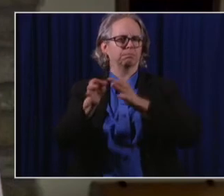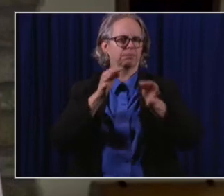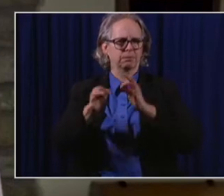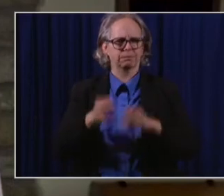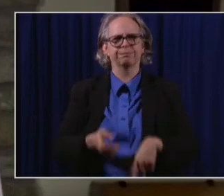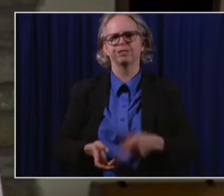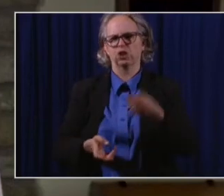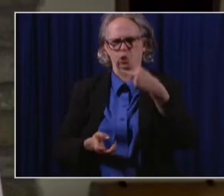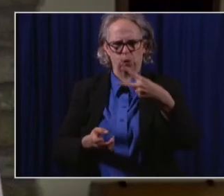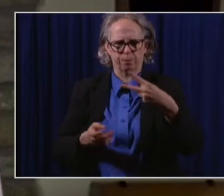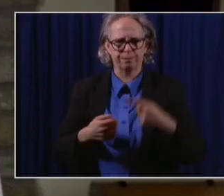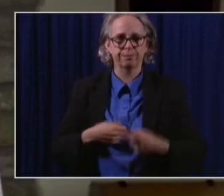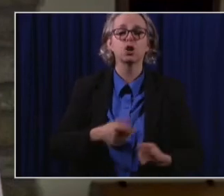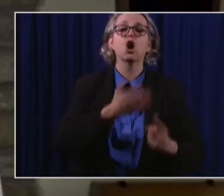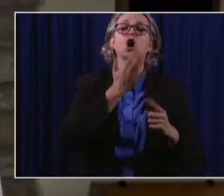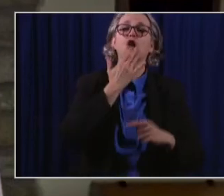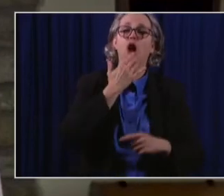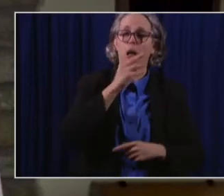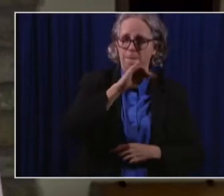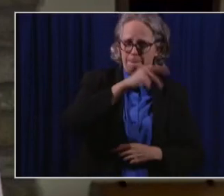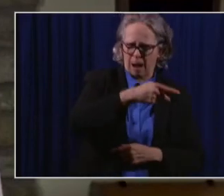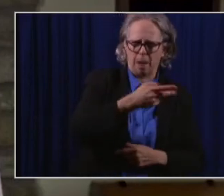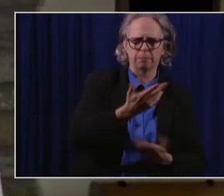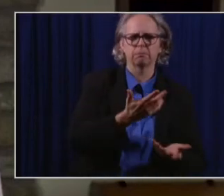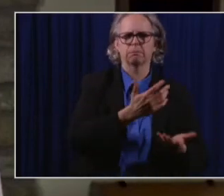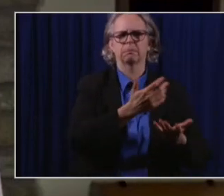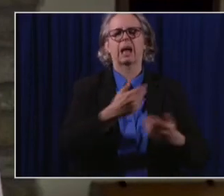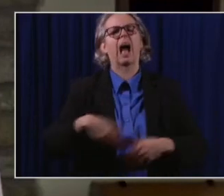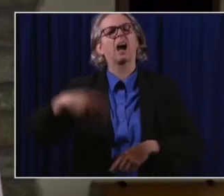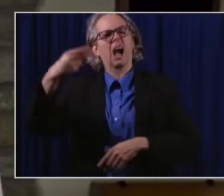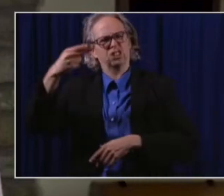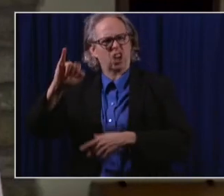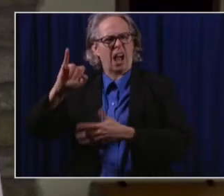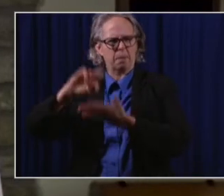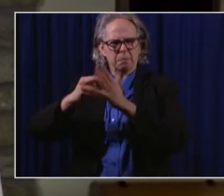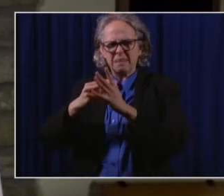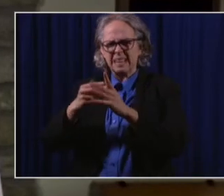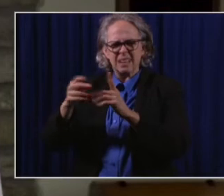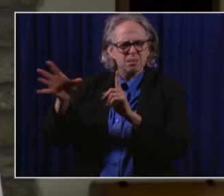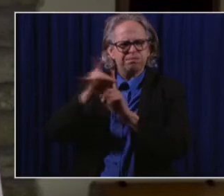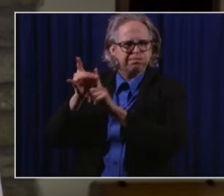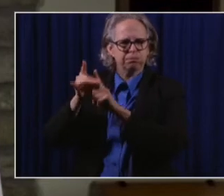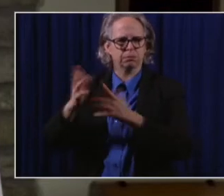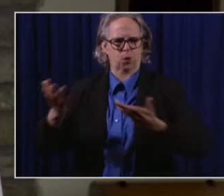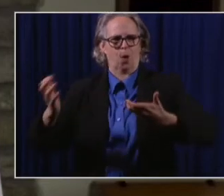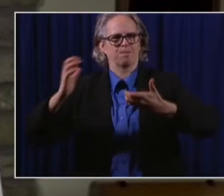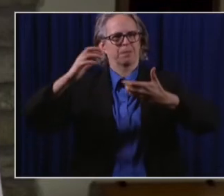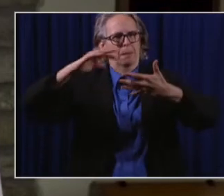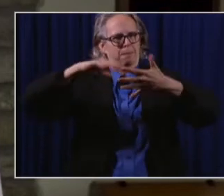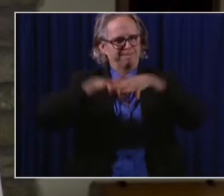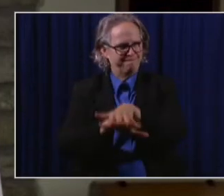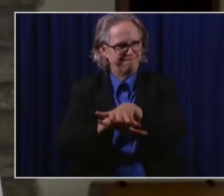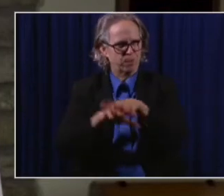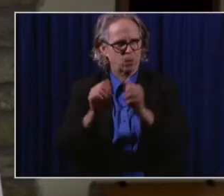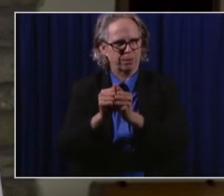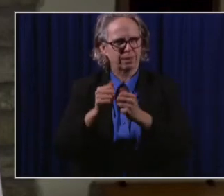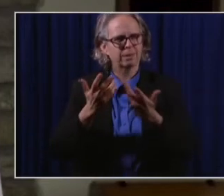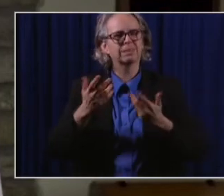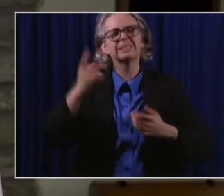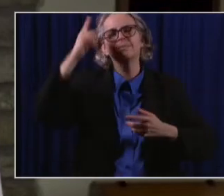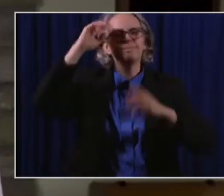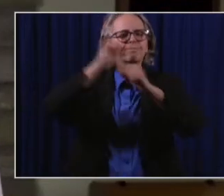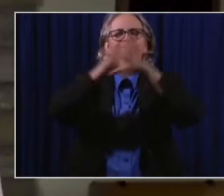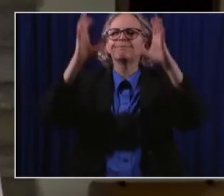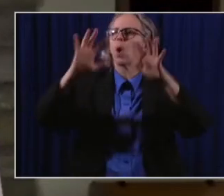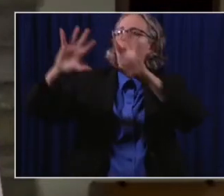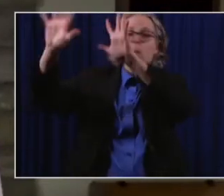high incidence counties really work together. It's like looking at the weather report for the day. You can't make your decisions by looking at